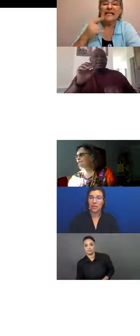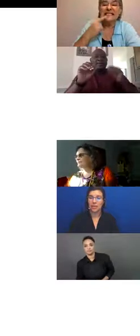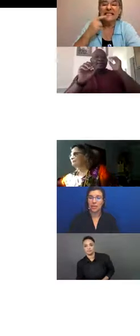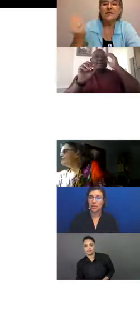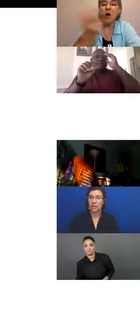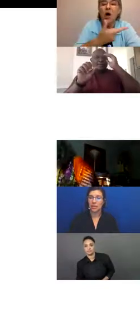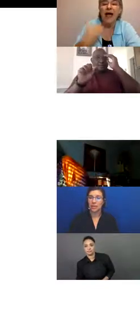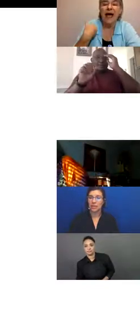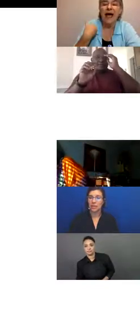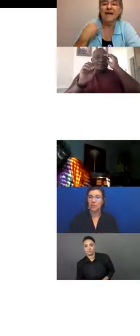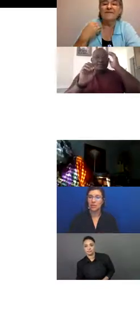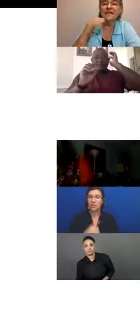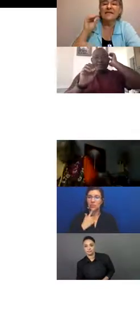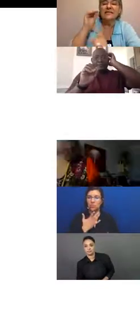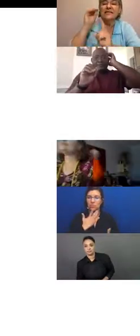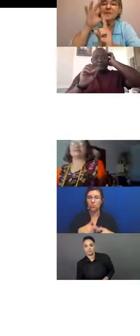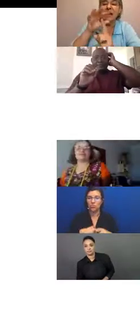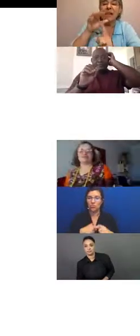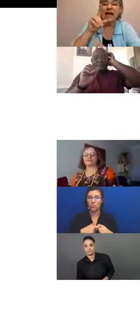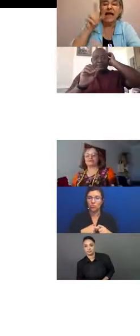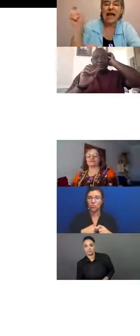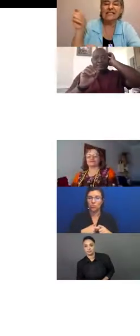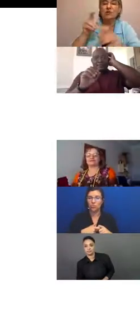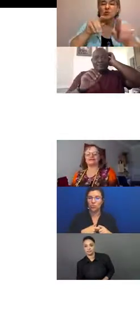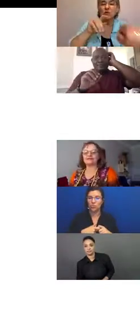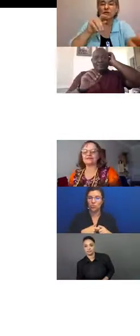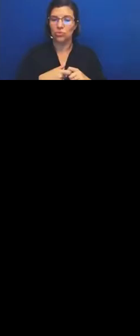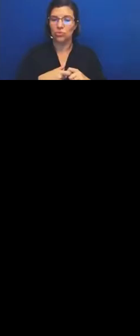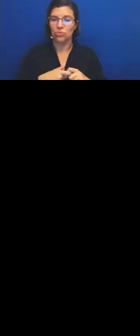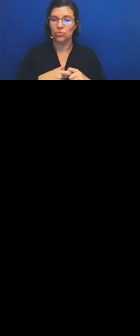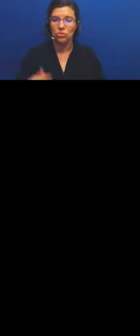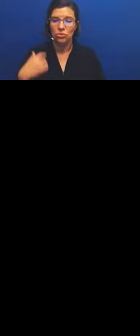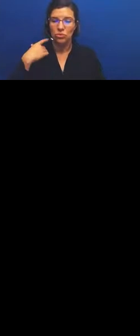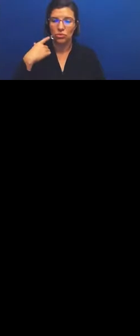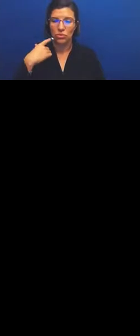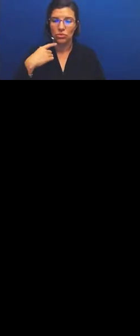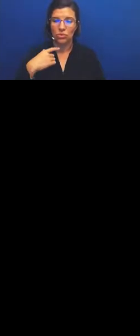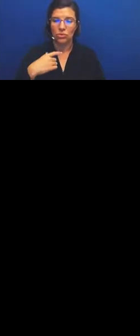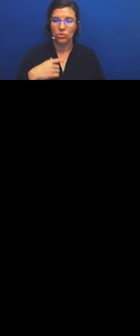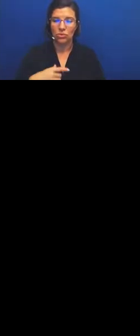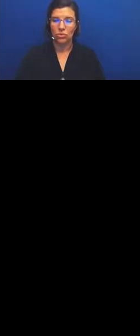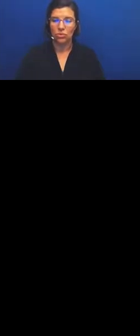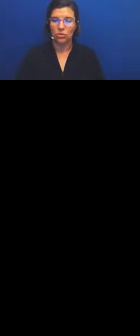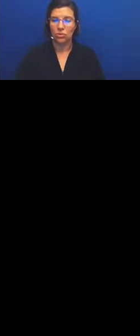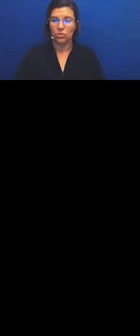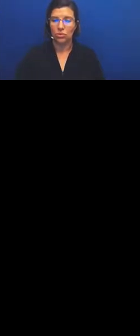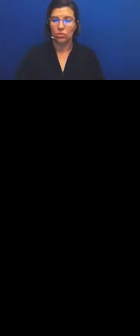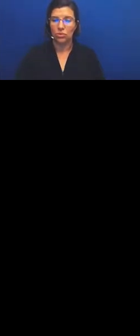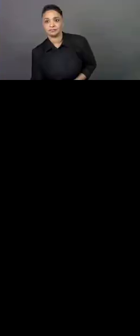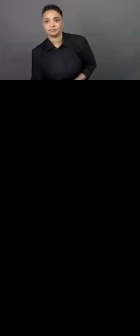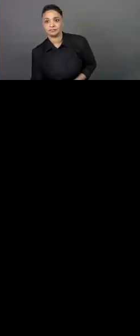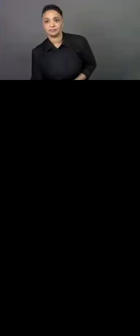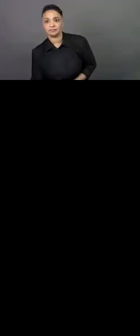stop share screen? Oh, yeah. Stop PowerPoint. So we can see